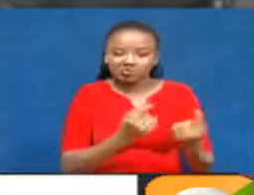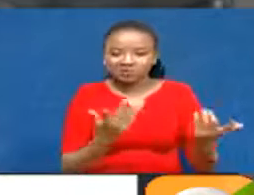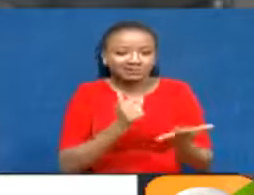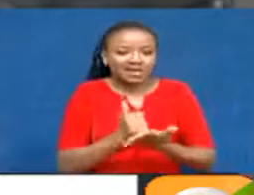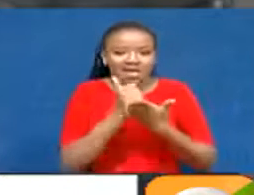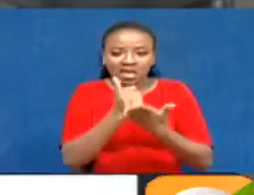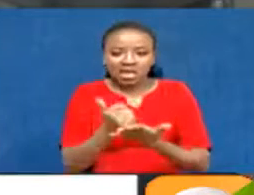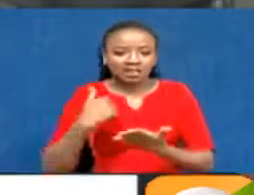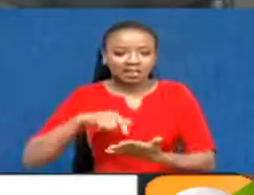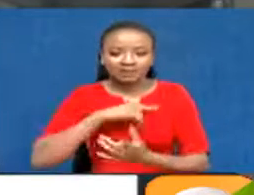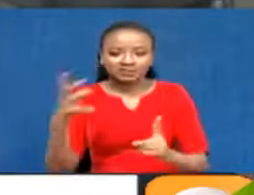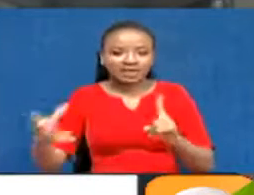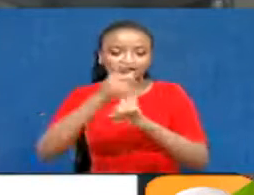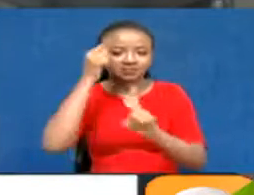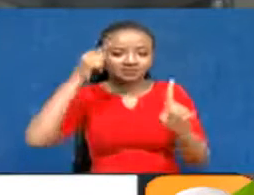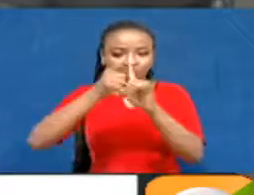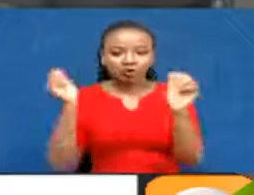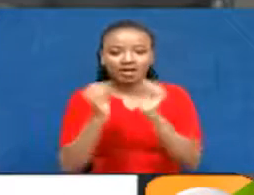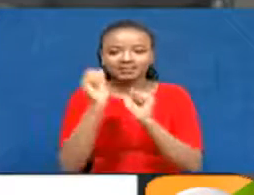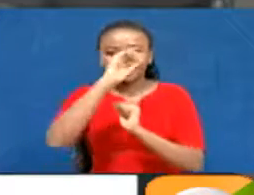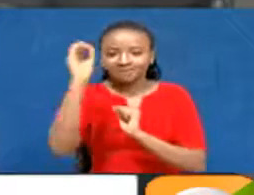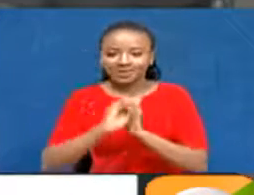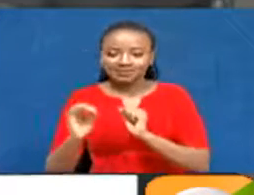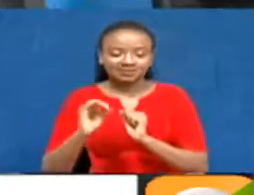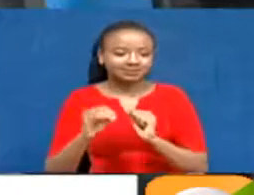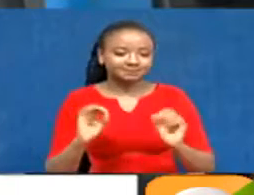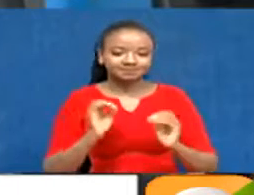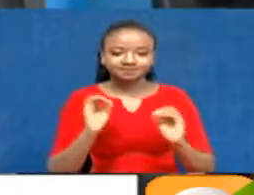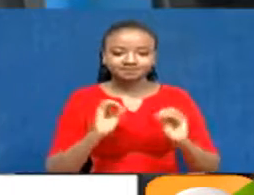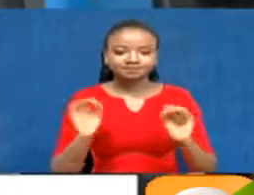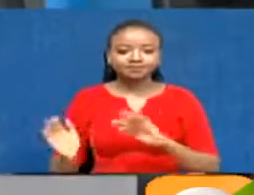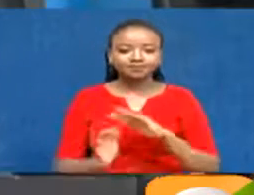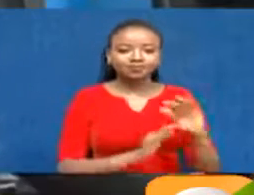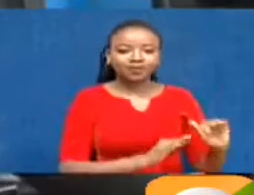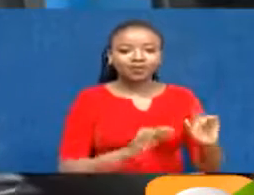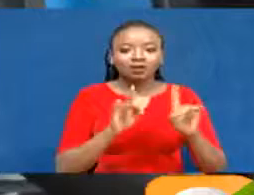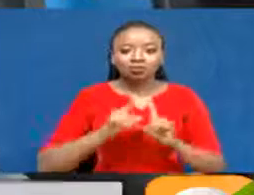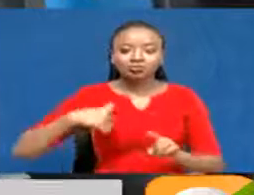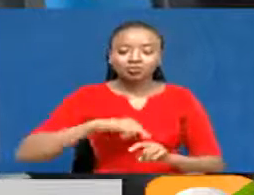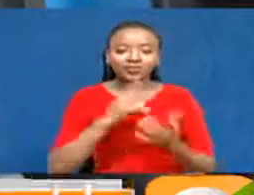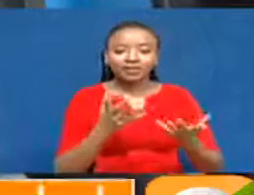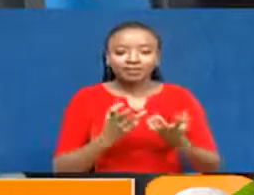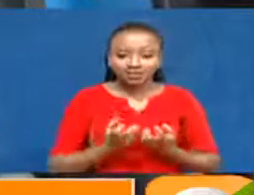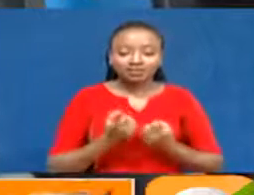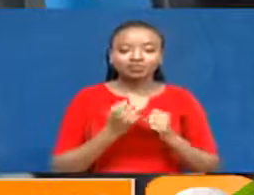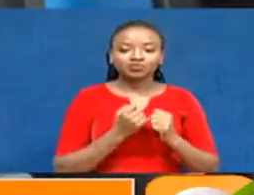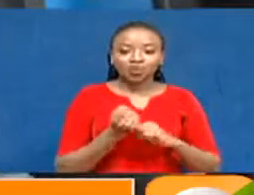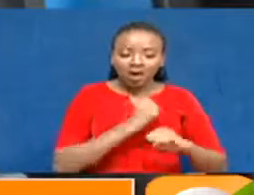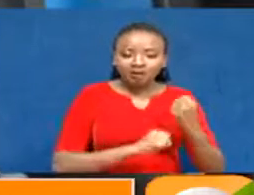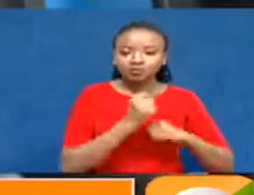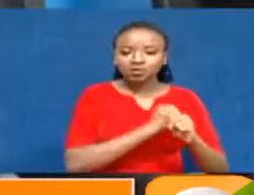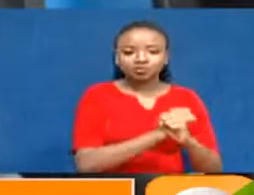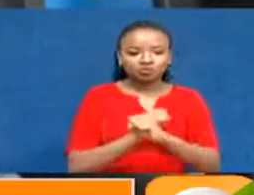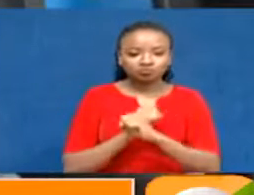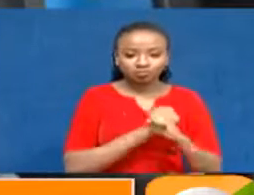the 10% minimum cover that we have set for ourselves as a country. We need to put more so that at least we can